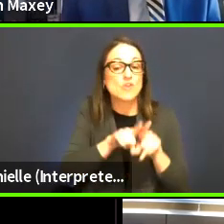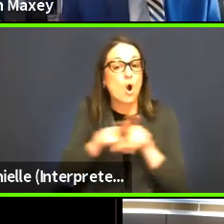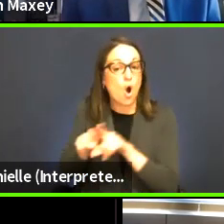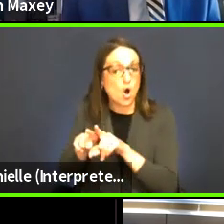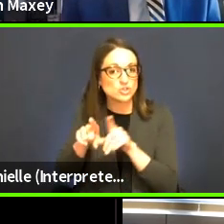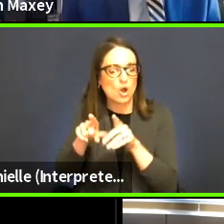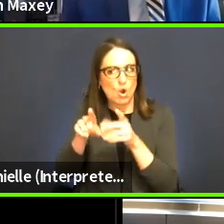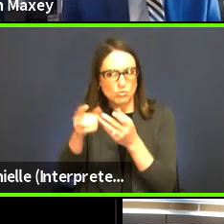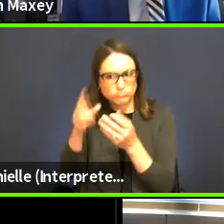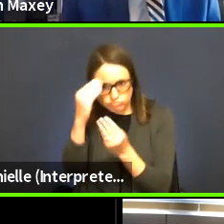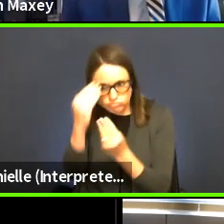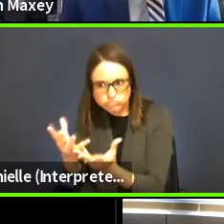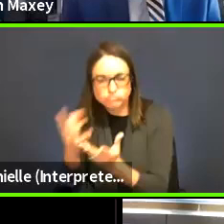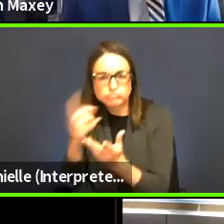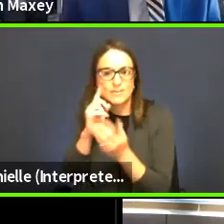these presentations.